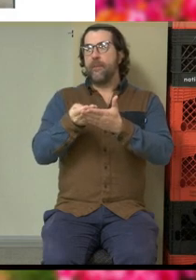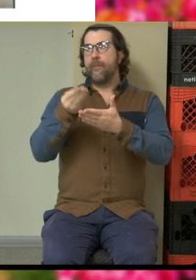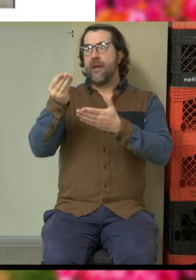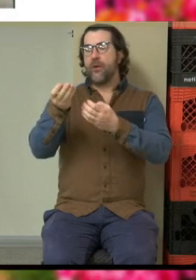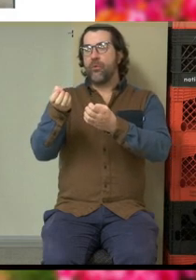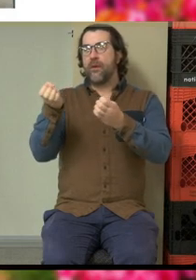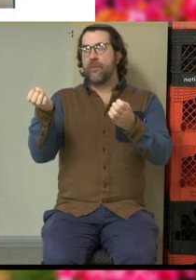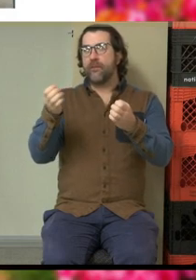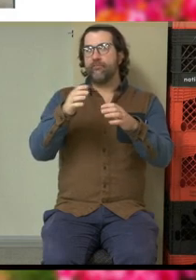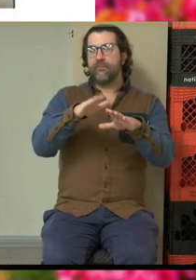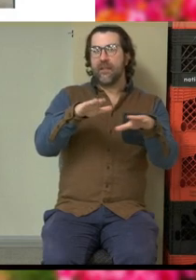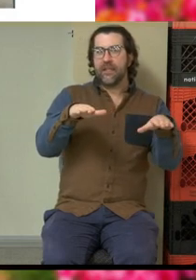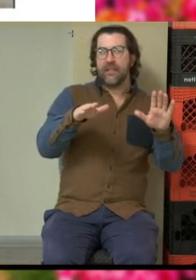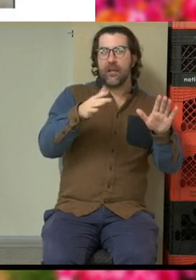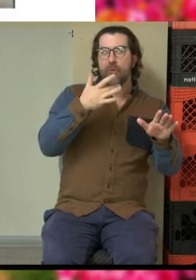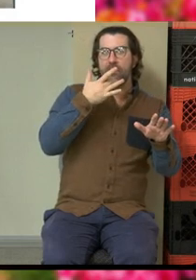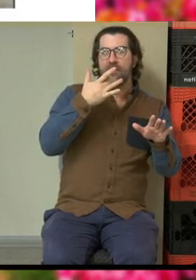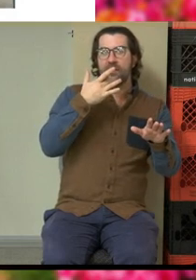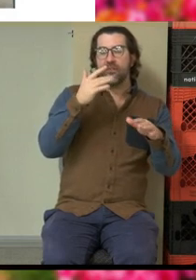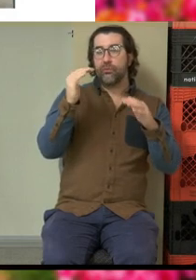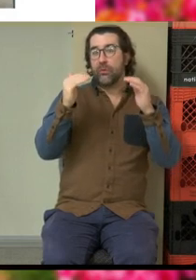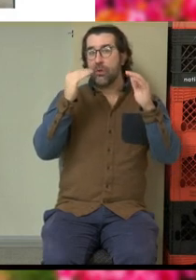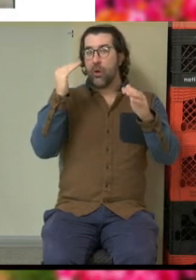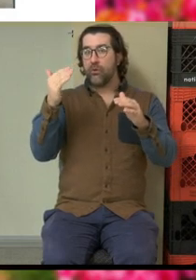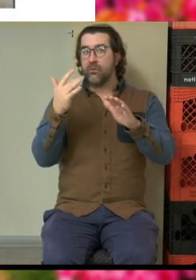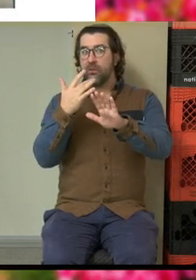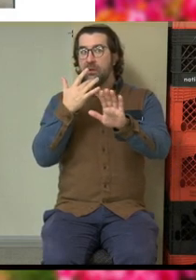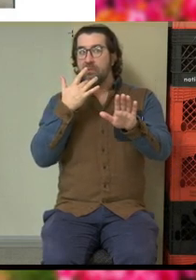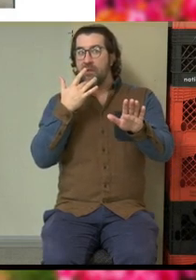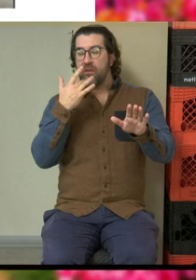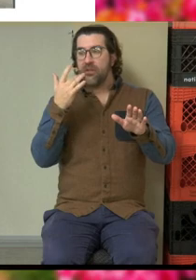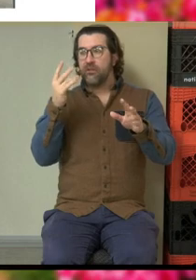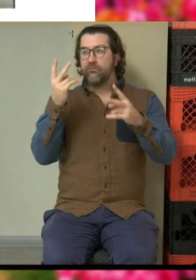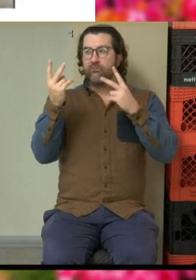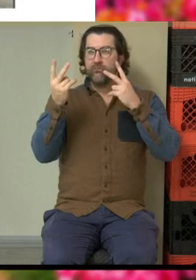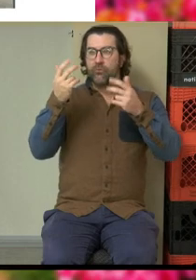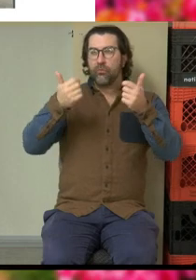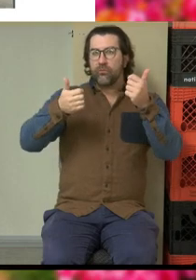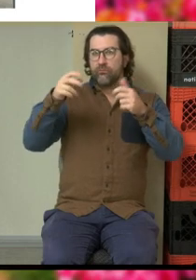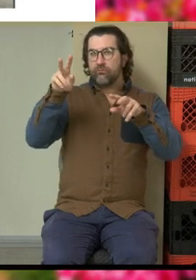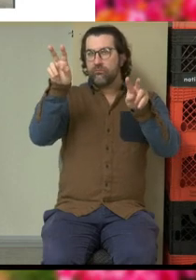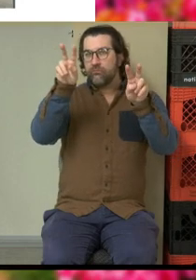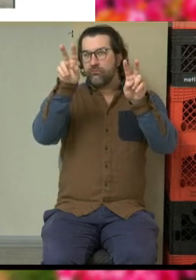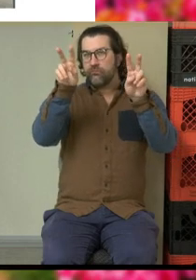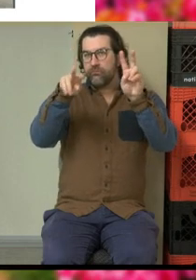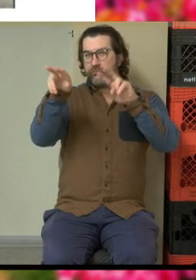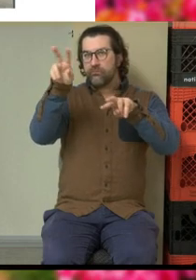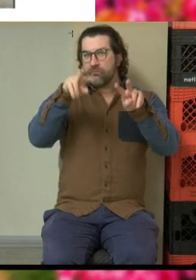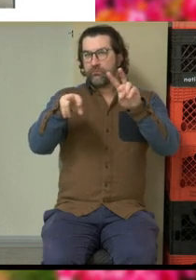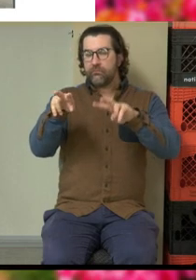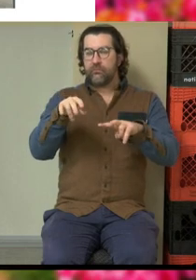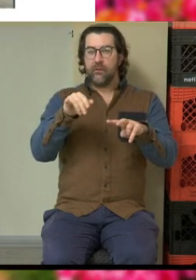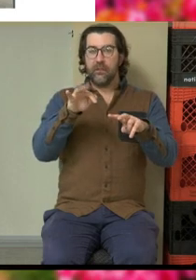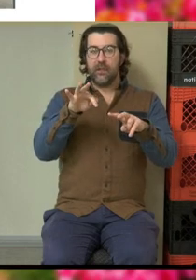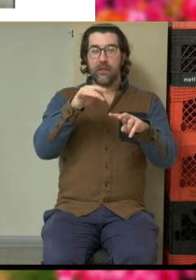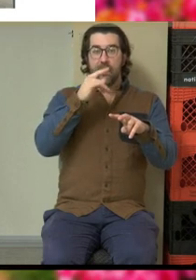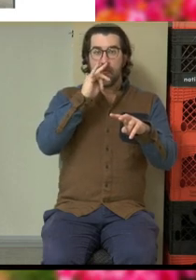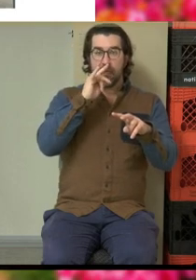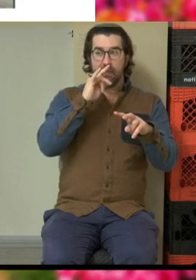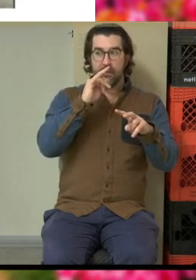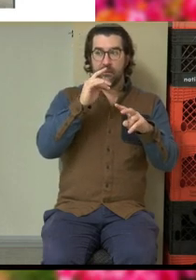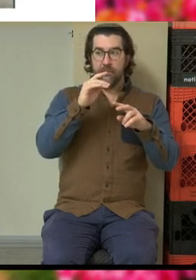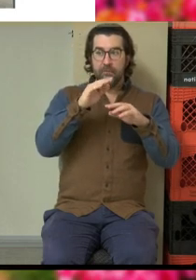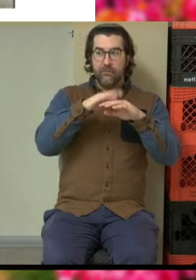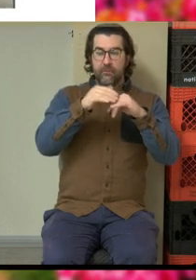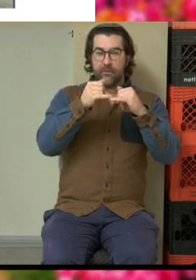like to see, or adults as well. So if you have kids online or able to visit the